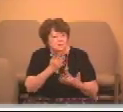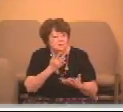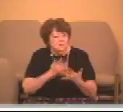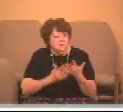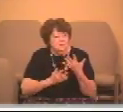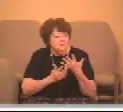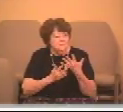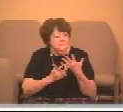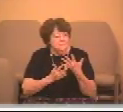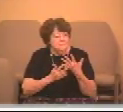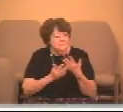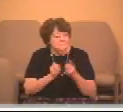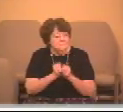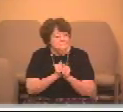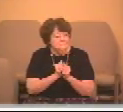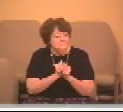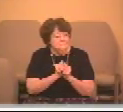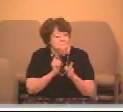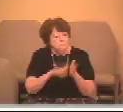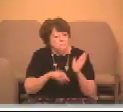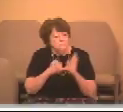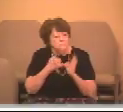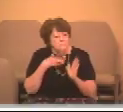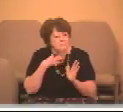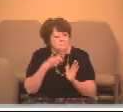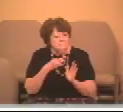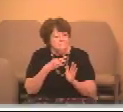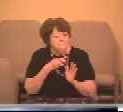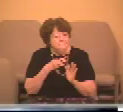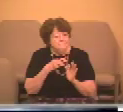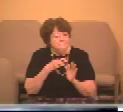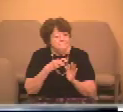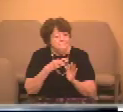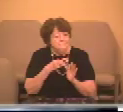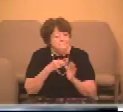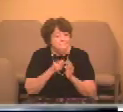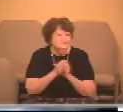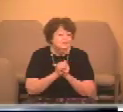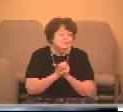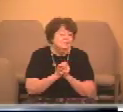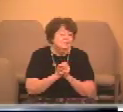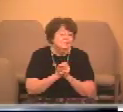boiling? What does that look like? Well, I thought about that a little bit, and I came to this.